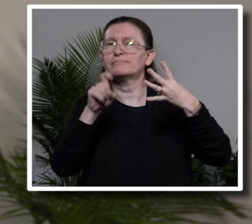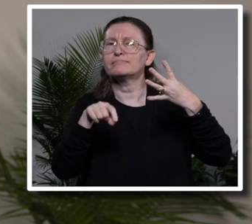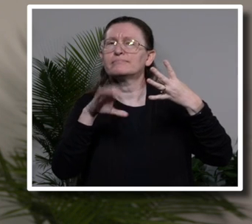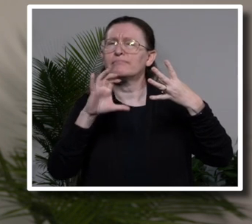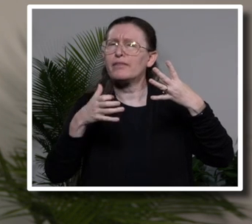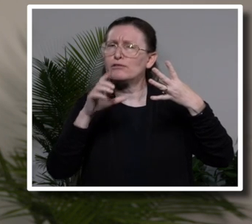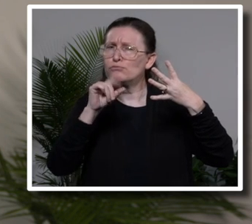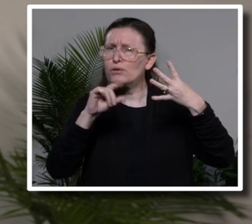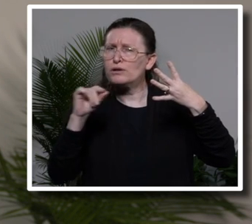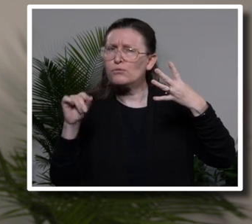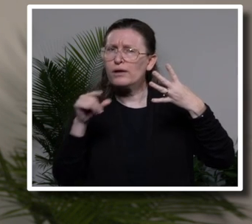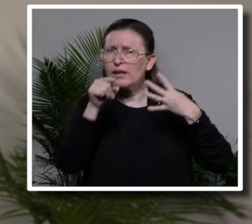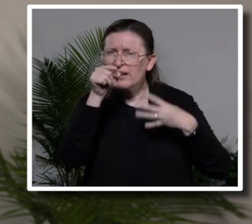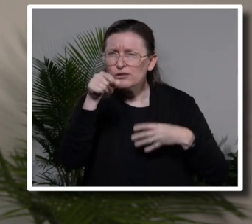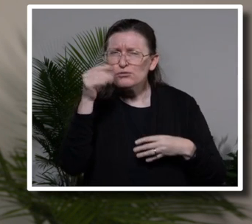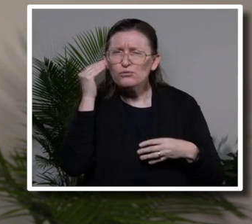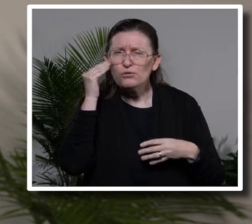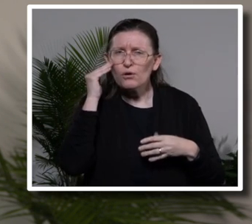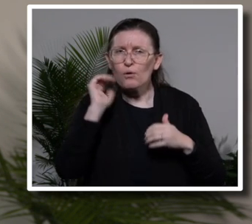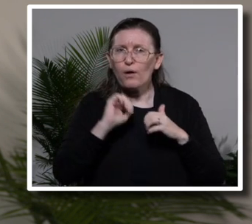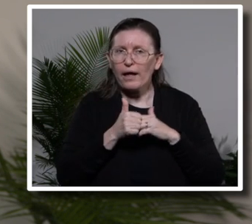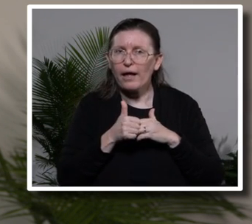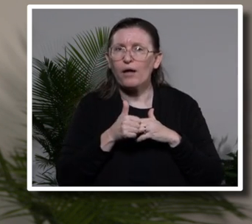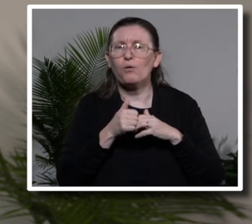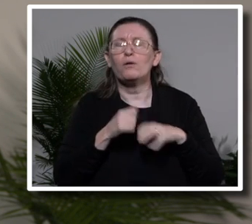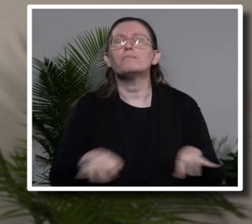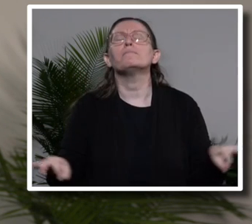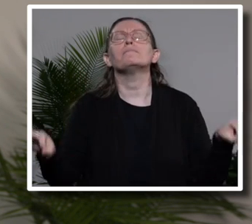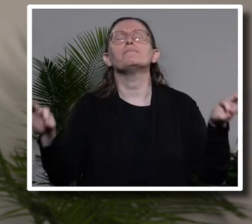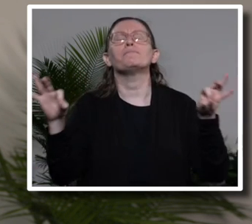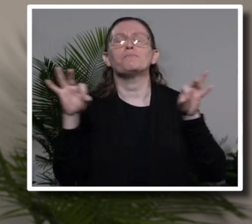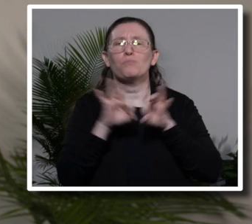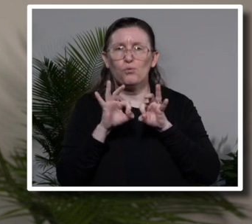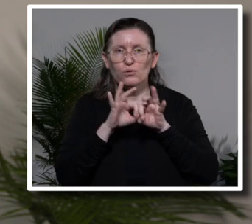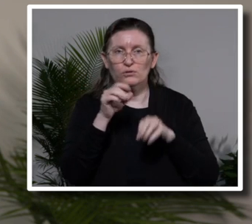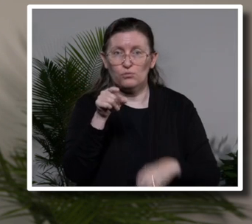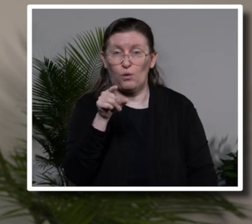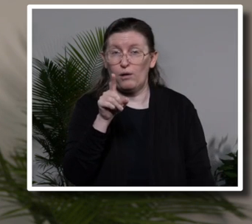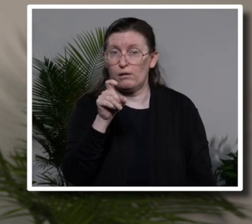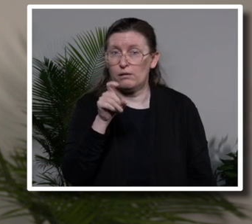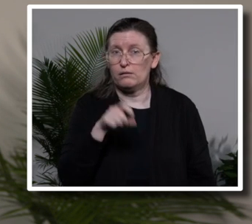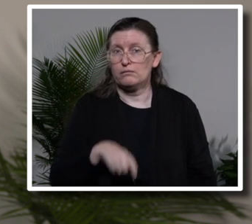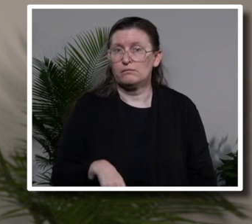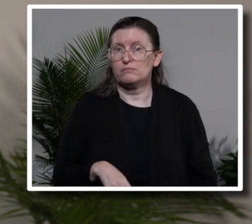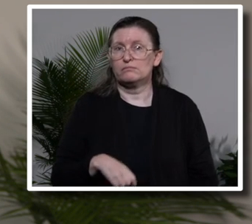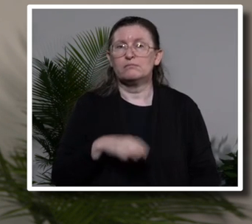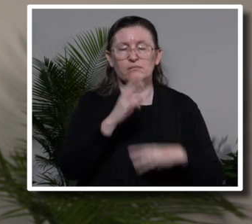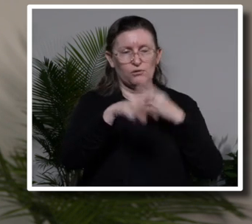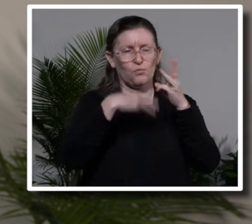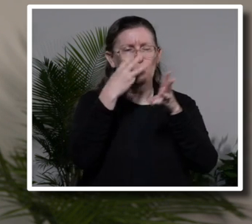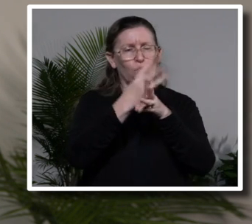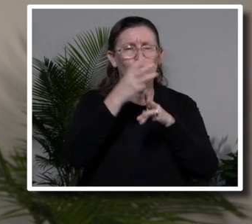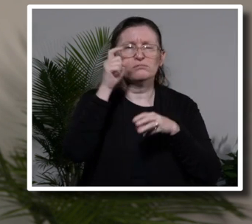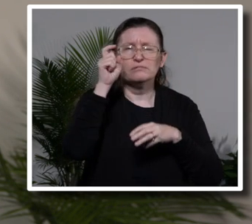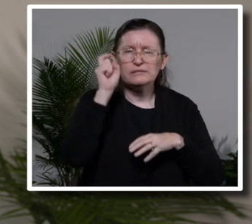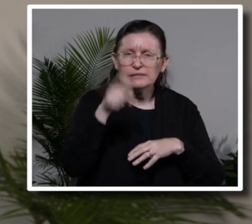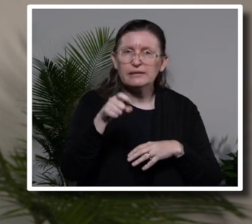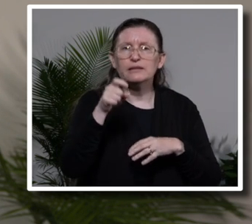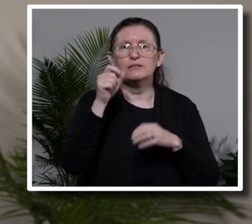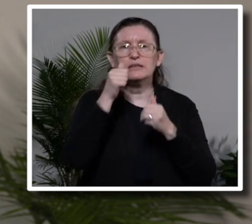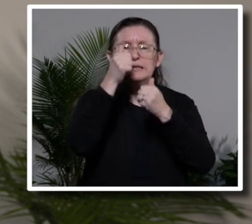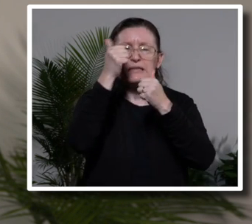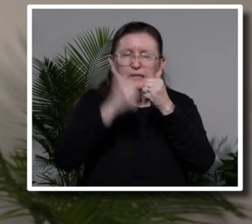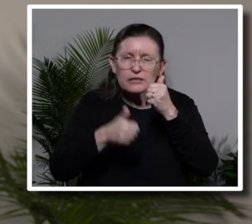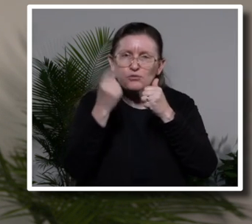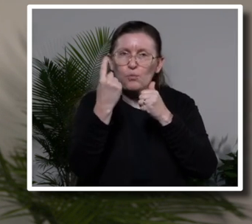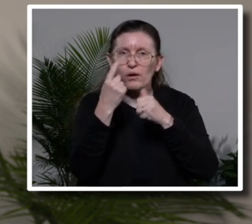question, class of 2020, do you know how incredibly important you are? The world needs each and every one of you more than you